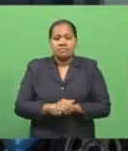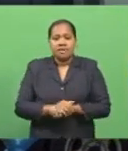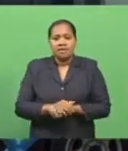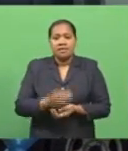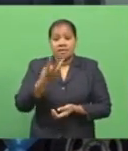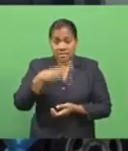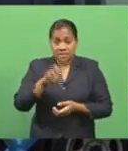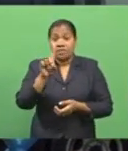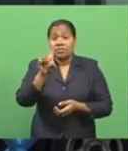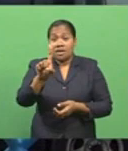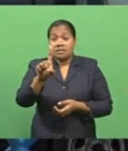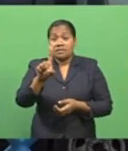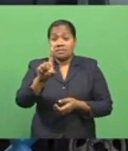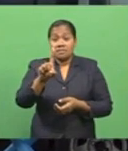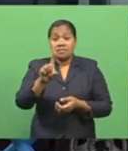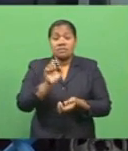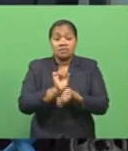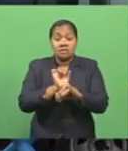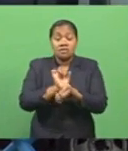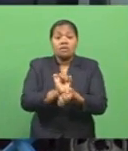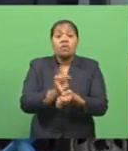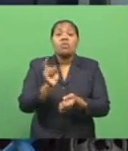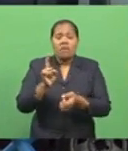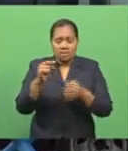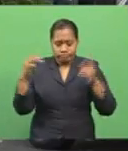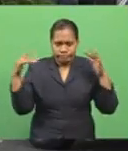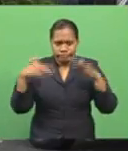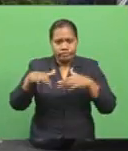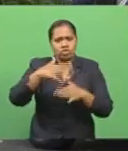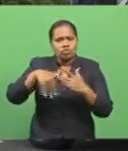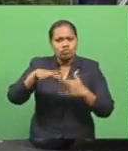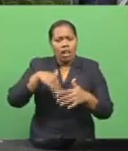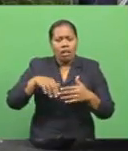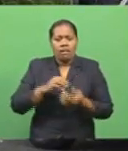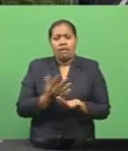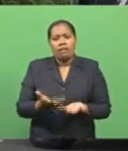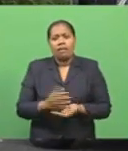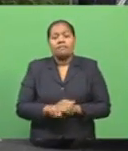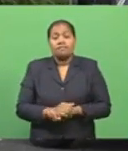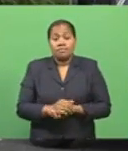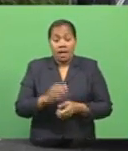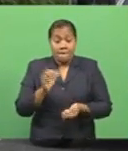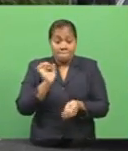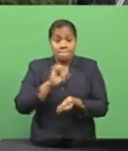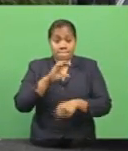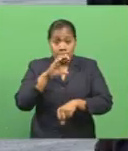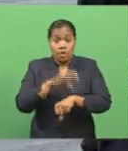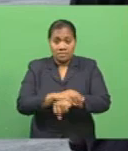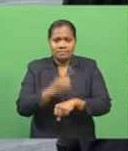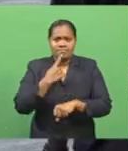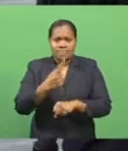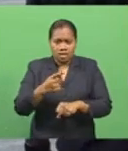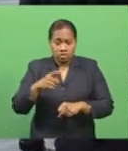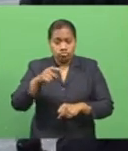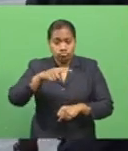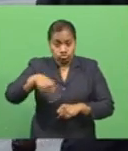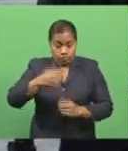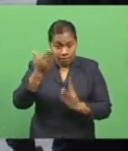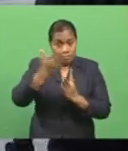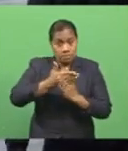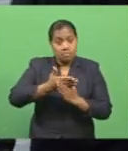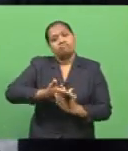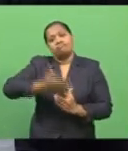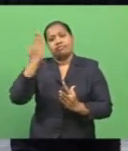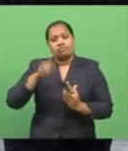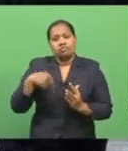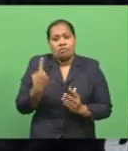were arrested for social gathering breaches in the north. The police commissioner says given that the Suva lockdown will be lifted tomorrow, they will work